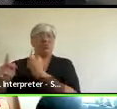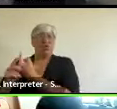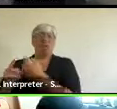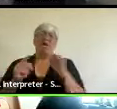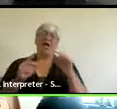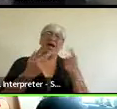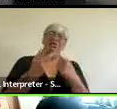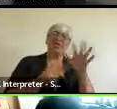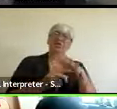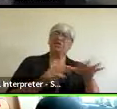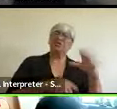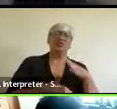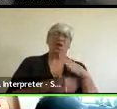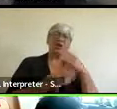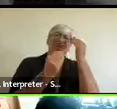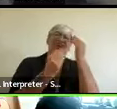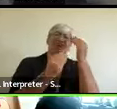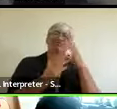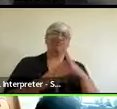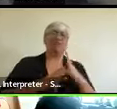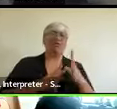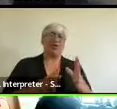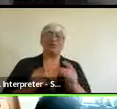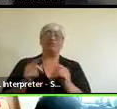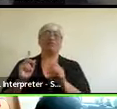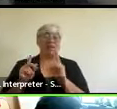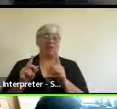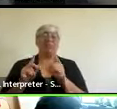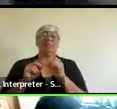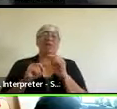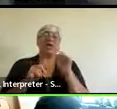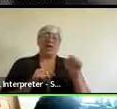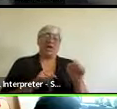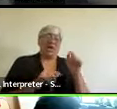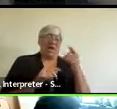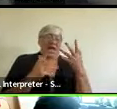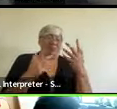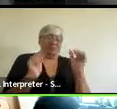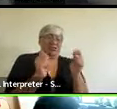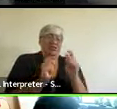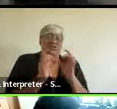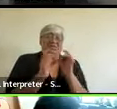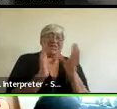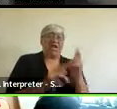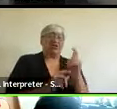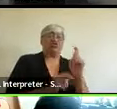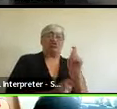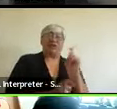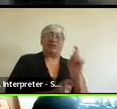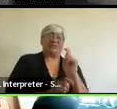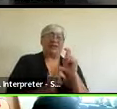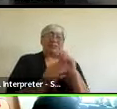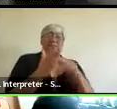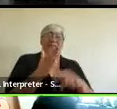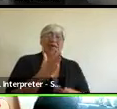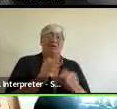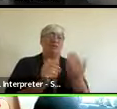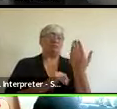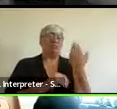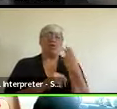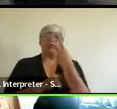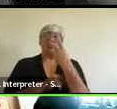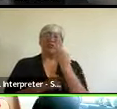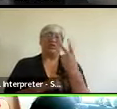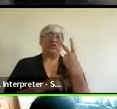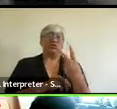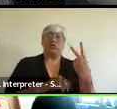so that's a good thing. The boy was on a transition plan to integrate into a school in term 4 2022. He